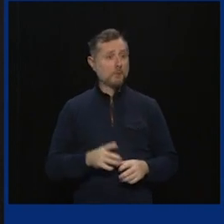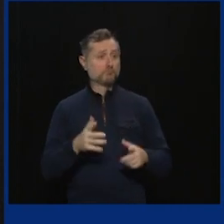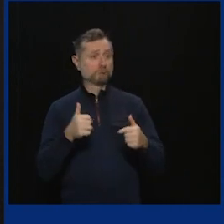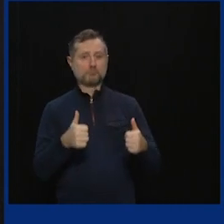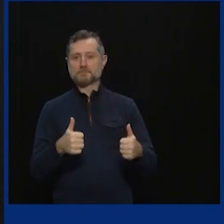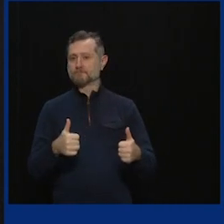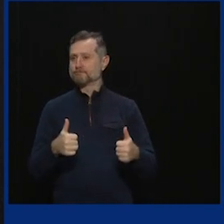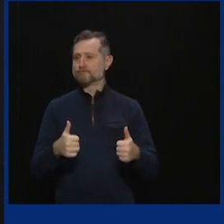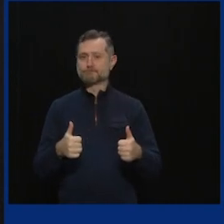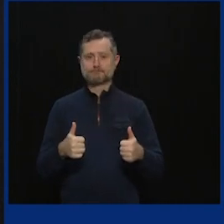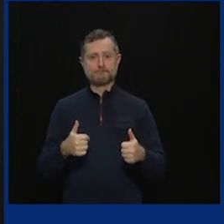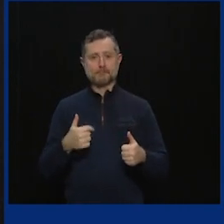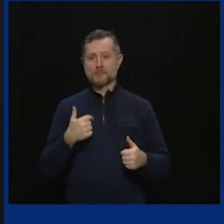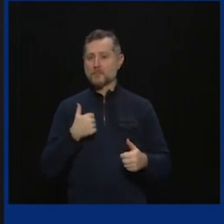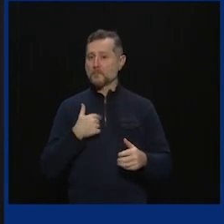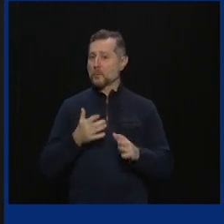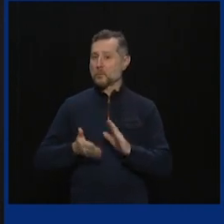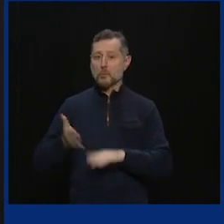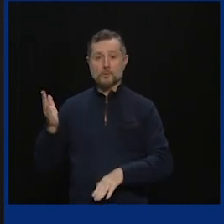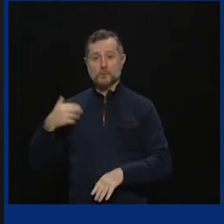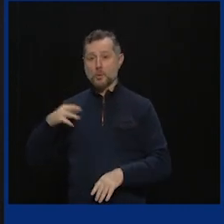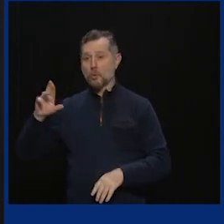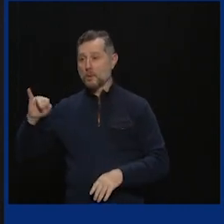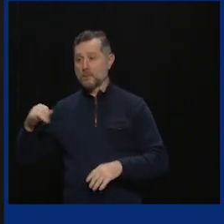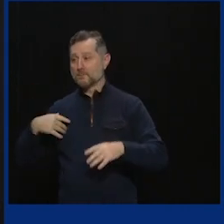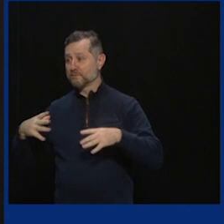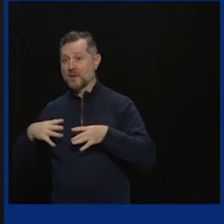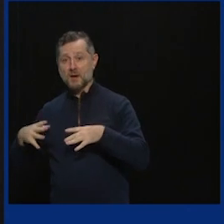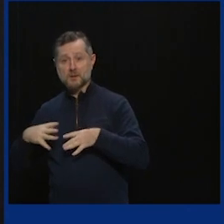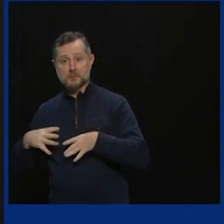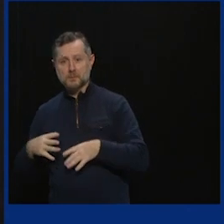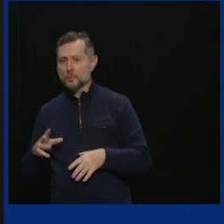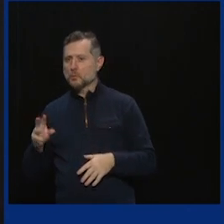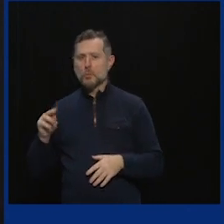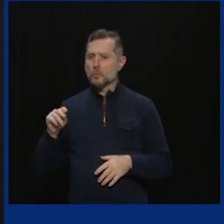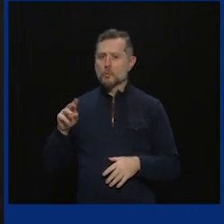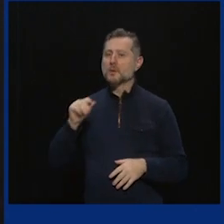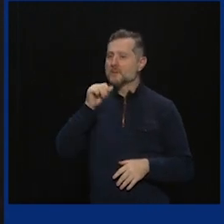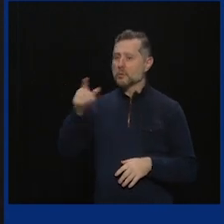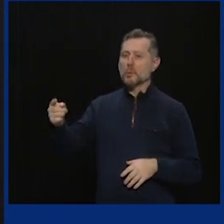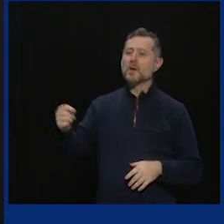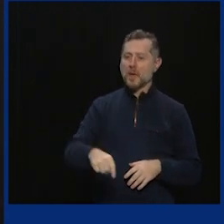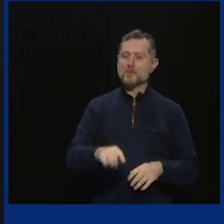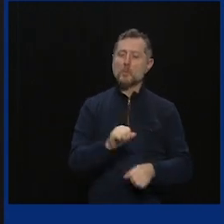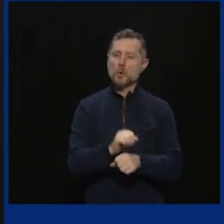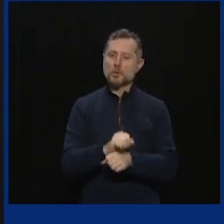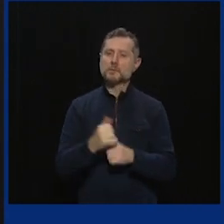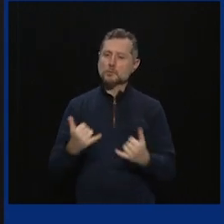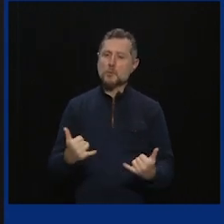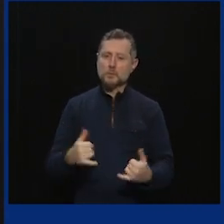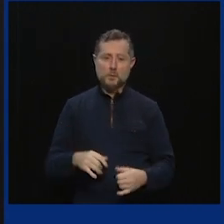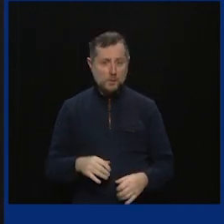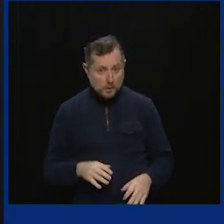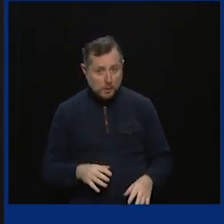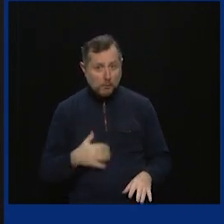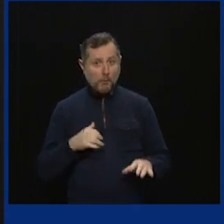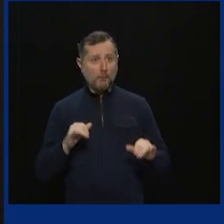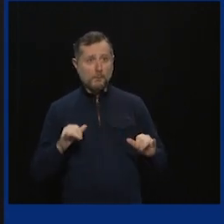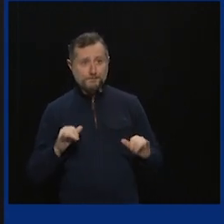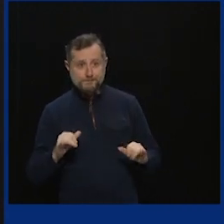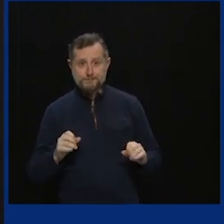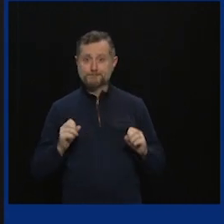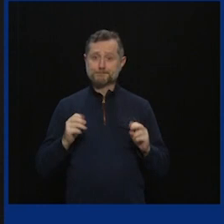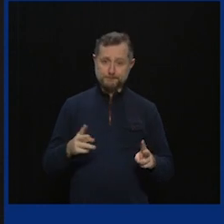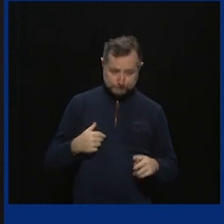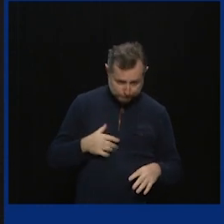Island on vacation. And she said, no, you're not, you're going to work on this. And she really whipped us all into shape, but thank you so much. She